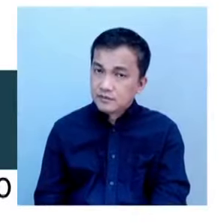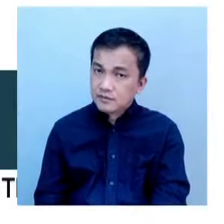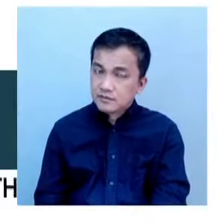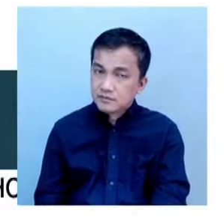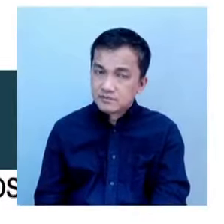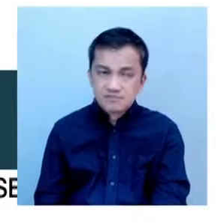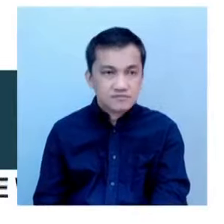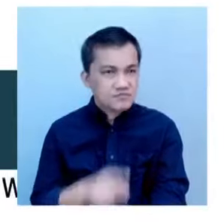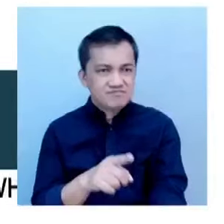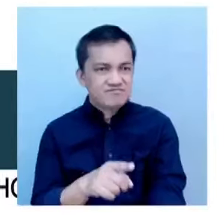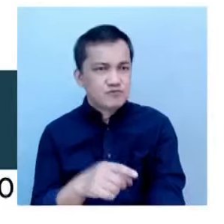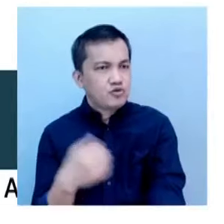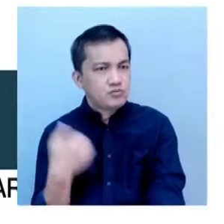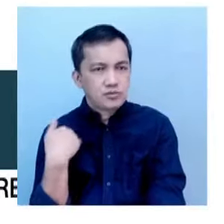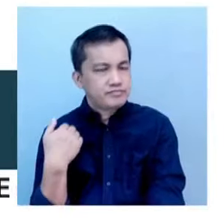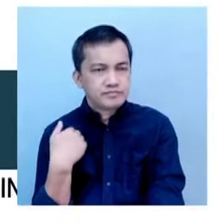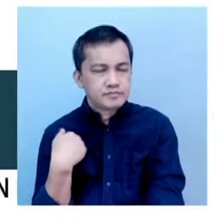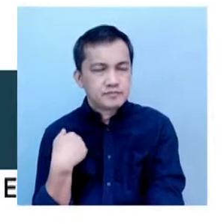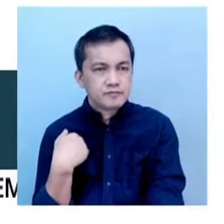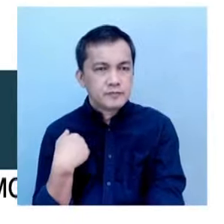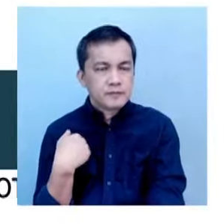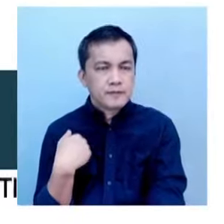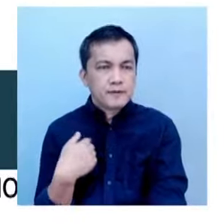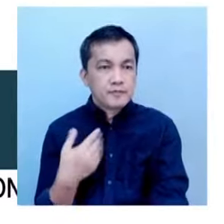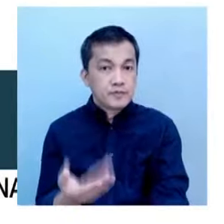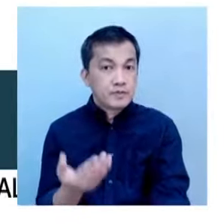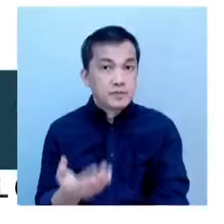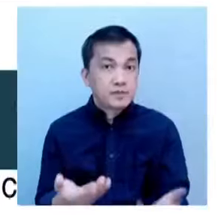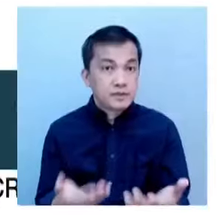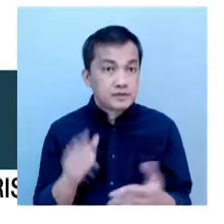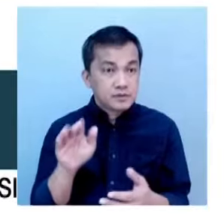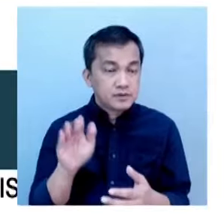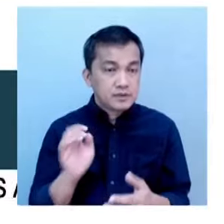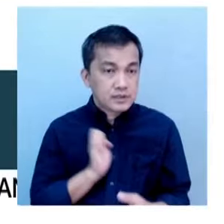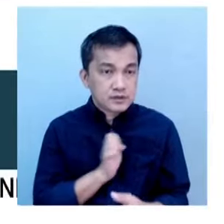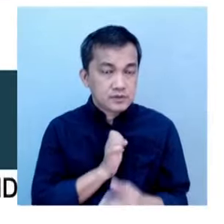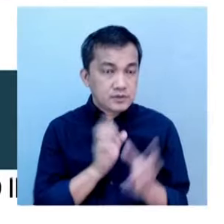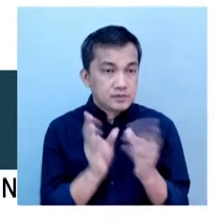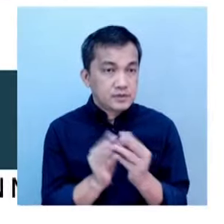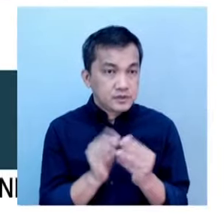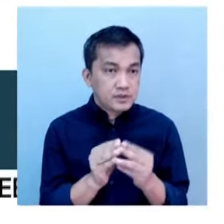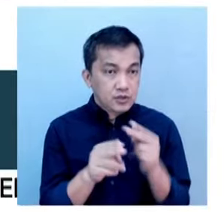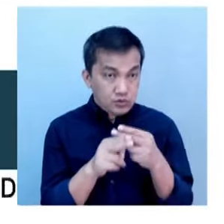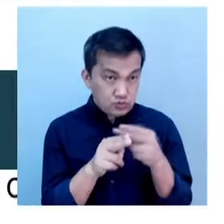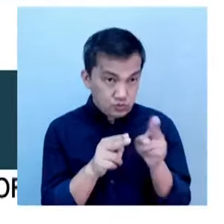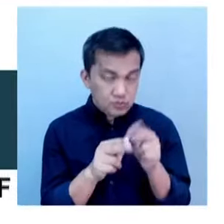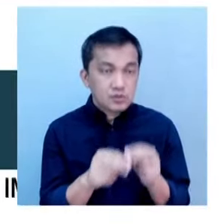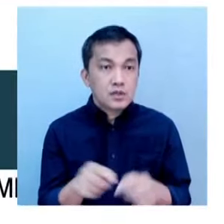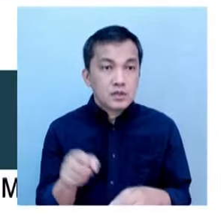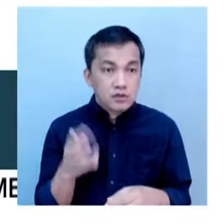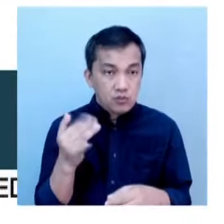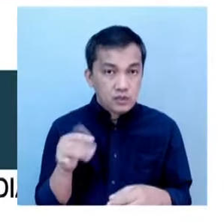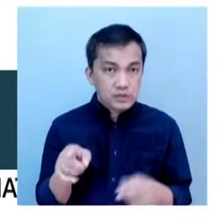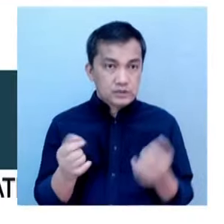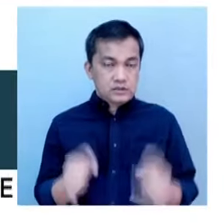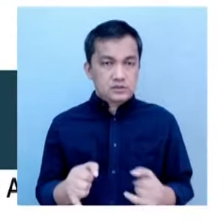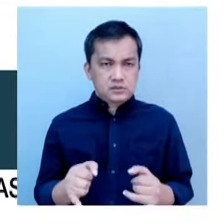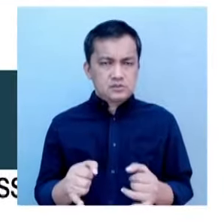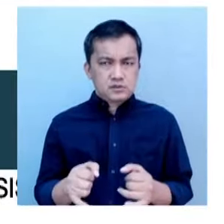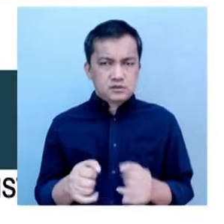No, not yet. Maybe we will call for an executive session soon, because this issue just came